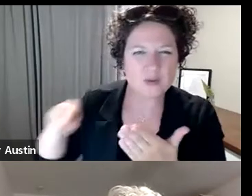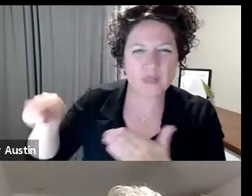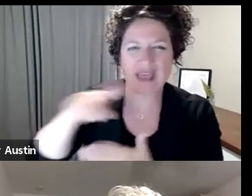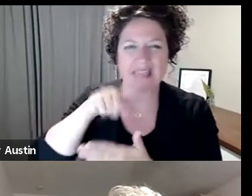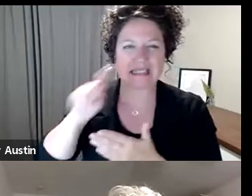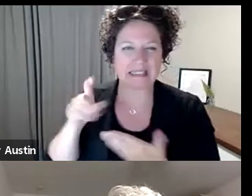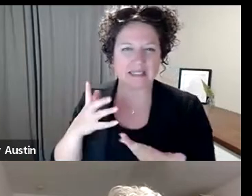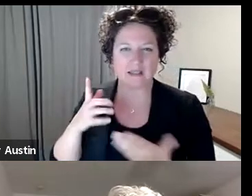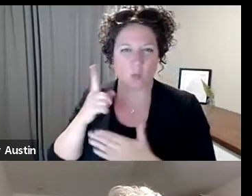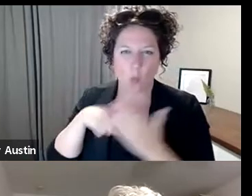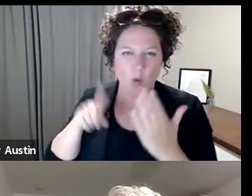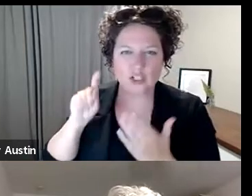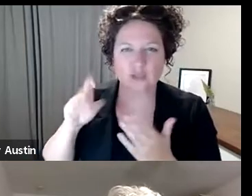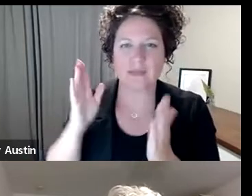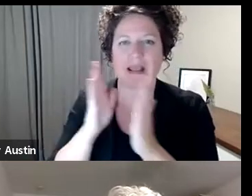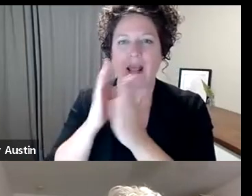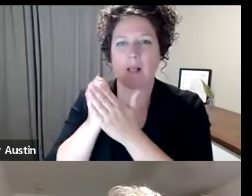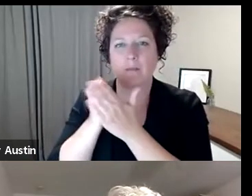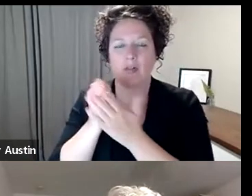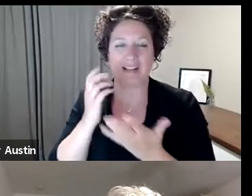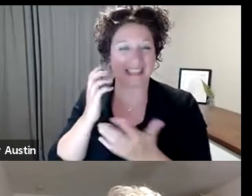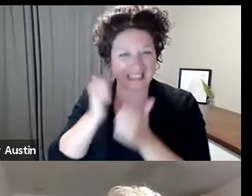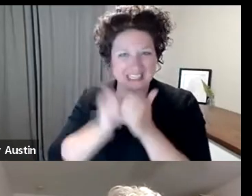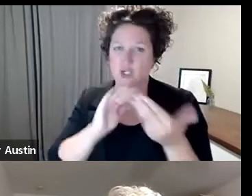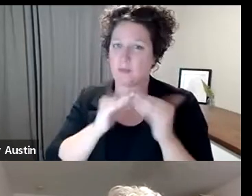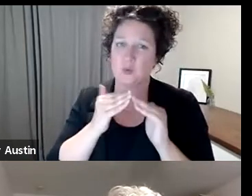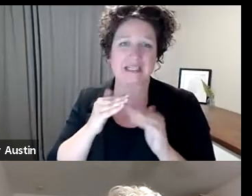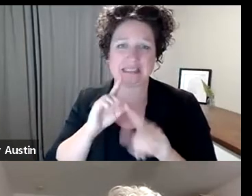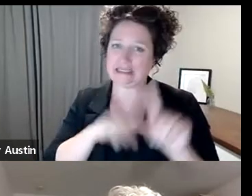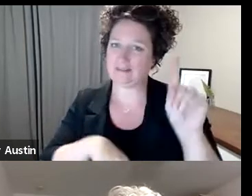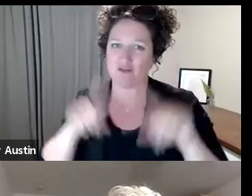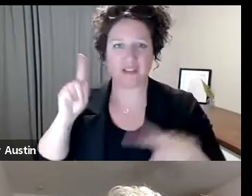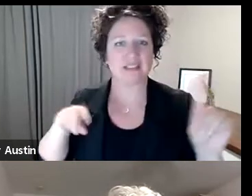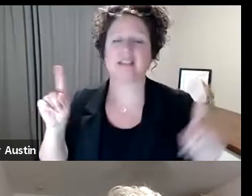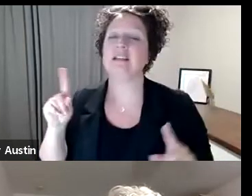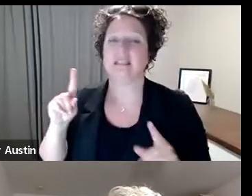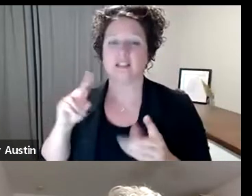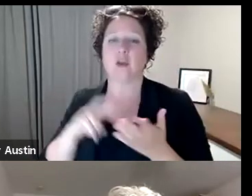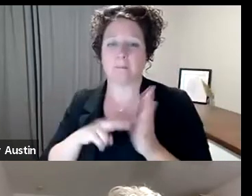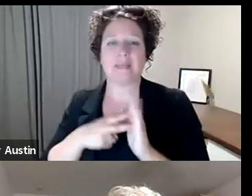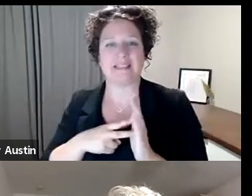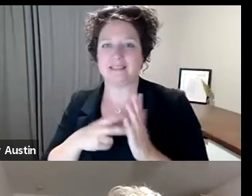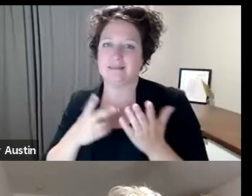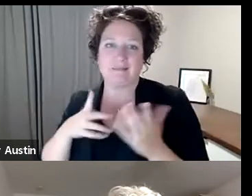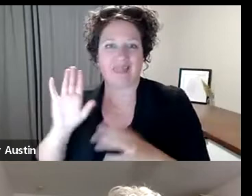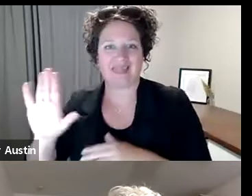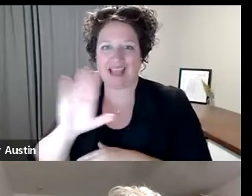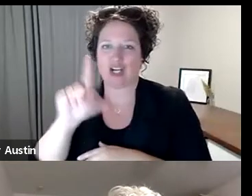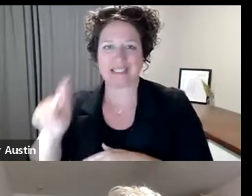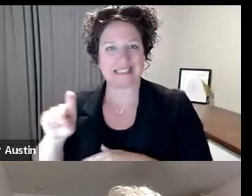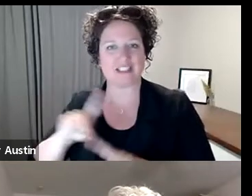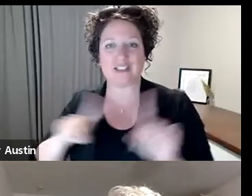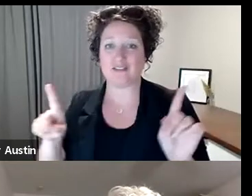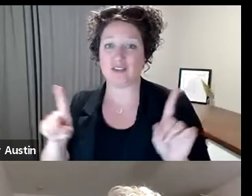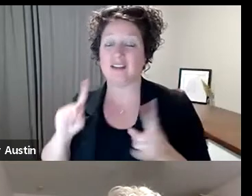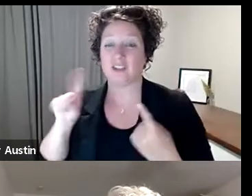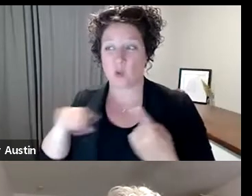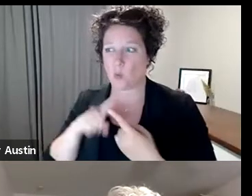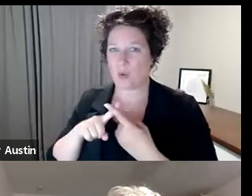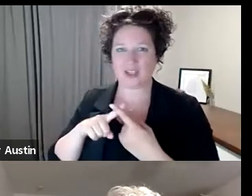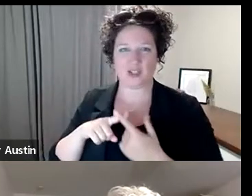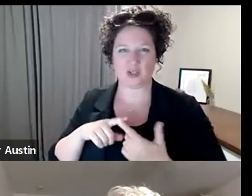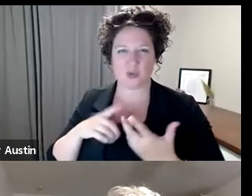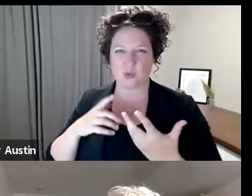be helpful. Each of these communities is different, and as such, their needs will vary. And so when you exist within a settler colonial paradigm, it